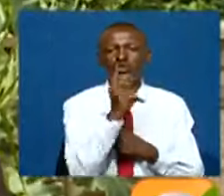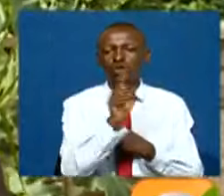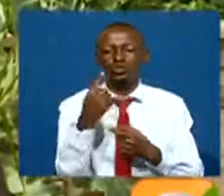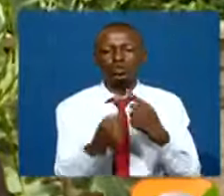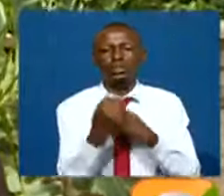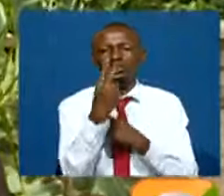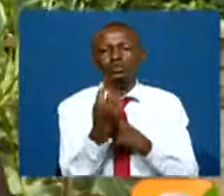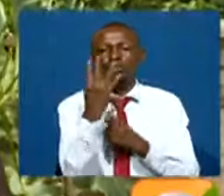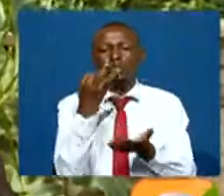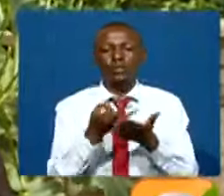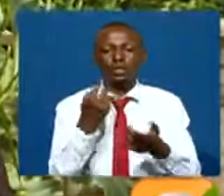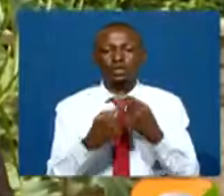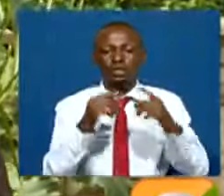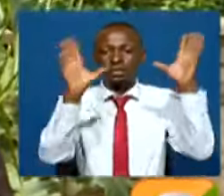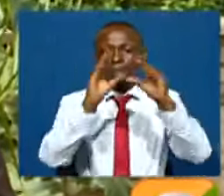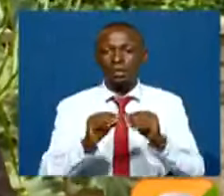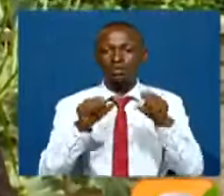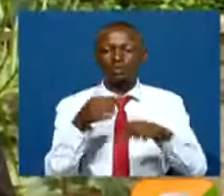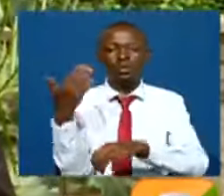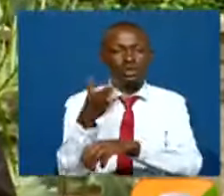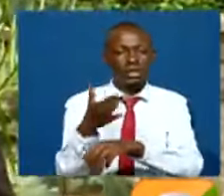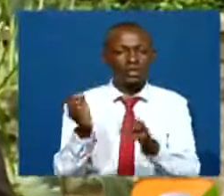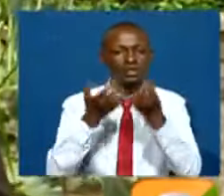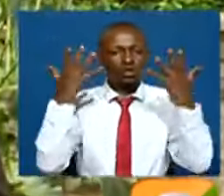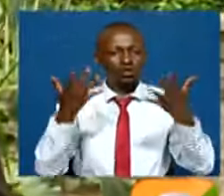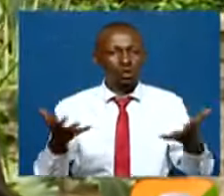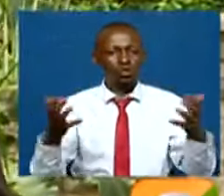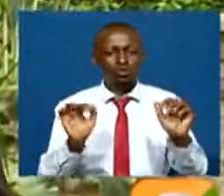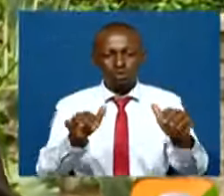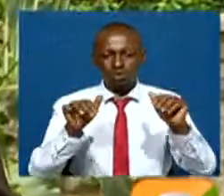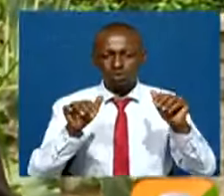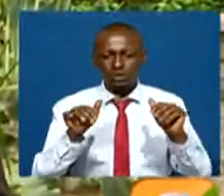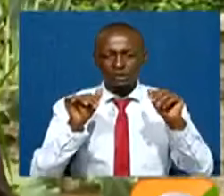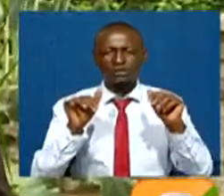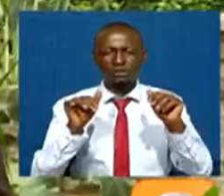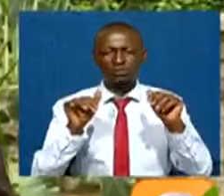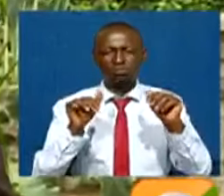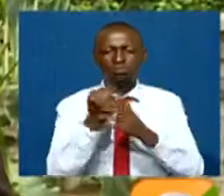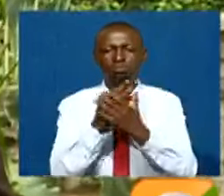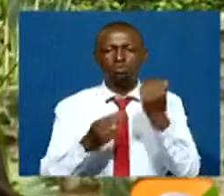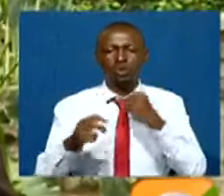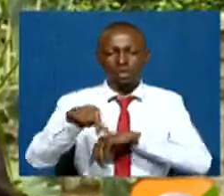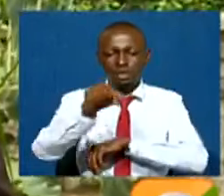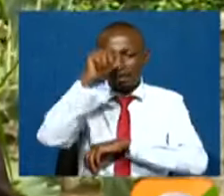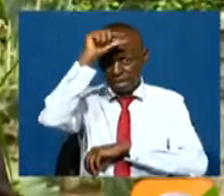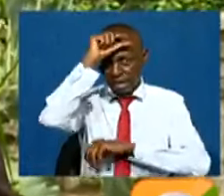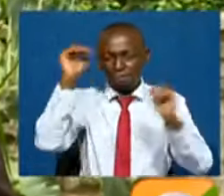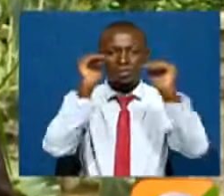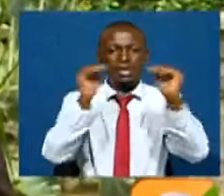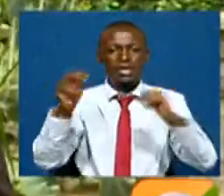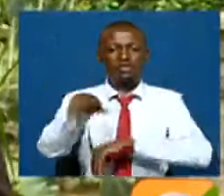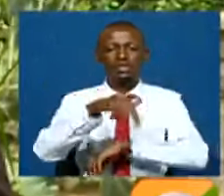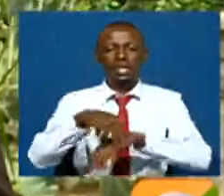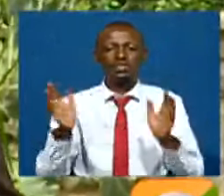2024-2025 financial year budget set to be unveiled Thursday, what remains now is prudence from both levels of government, that is the national government and